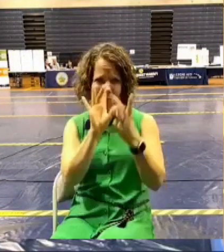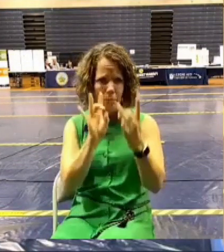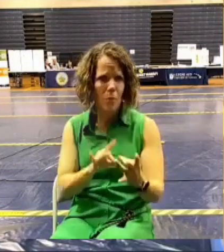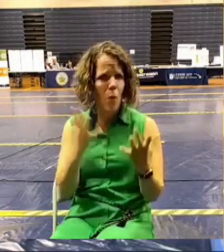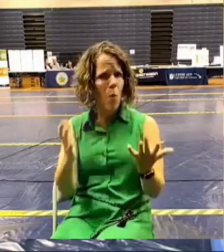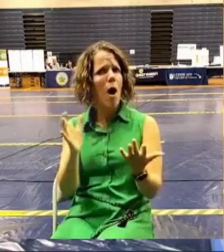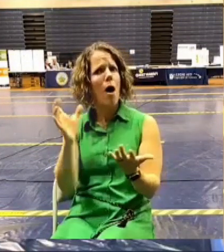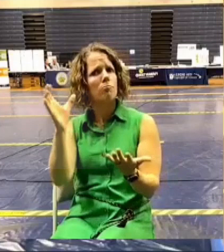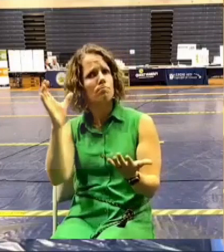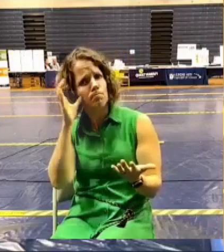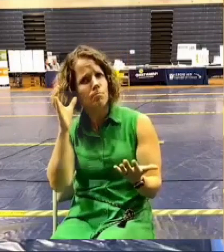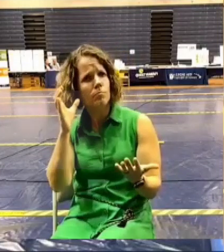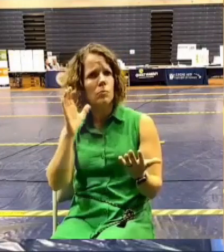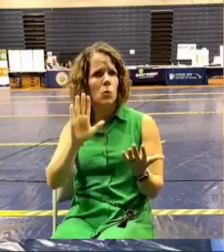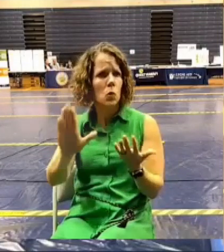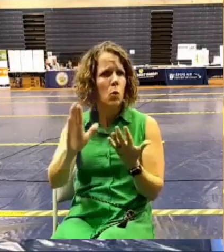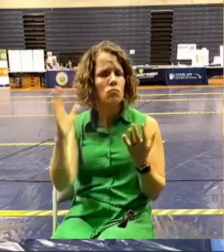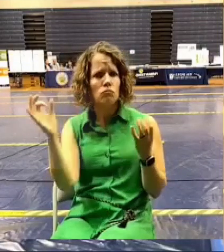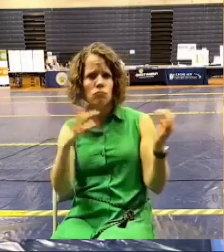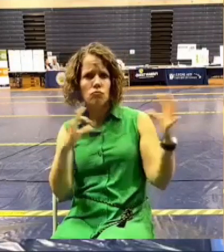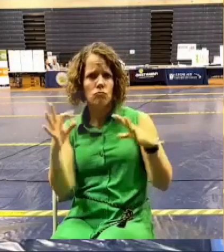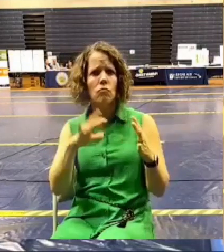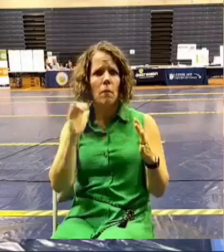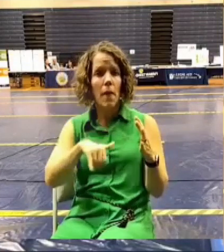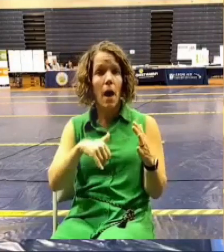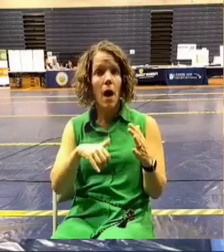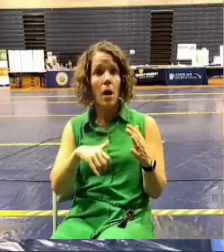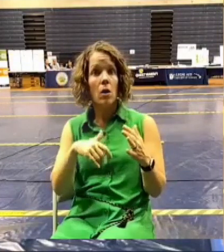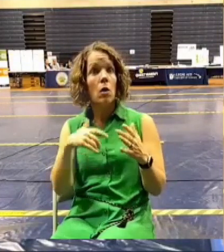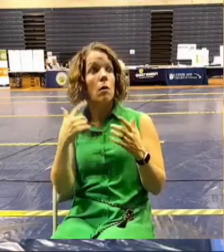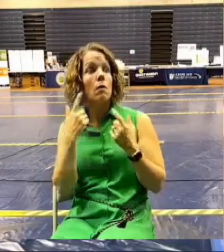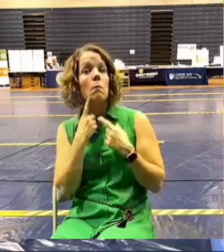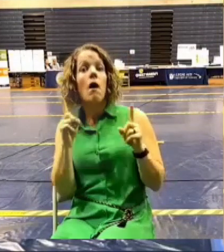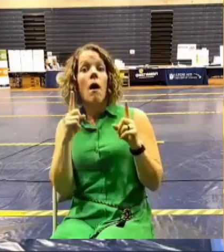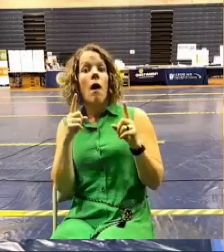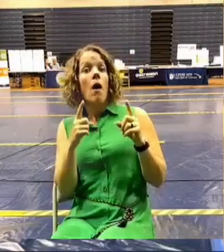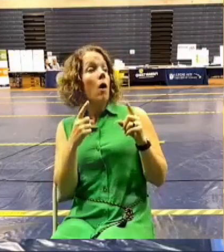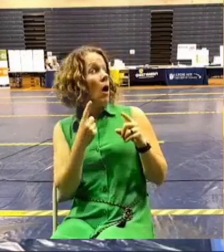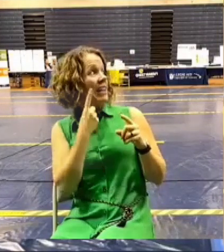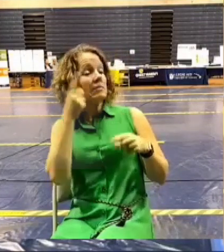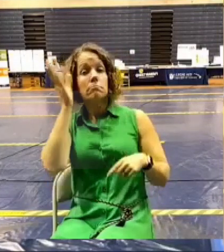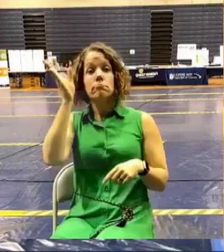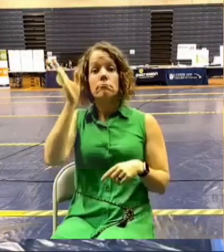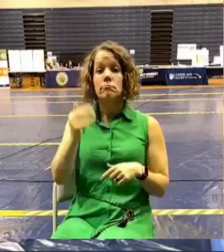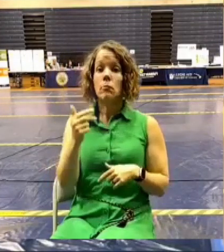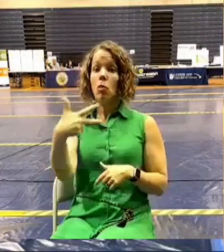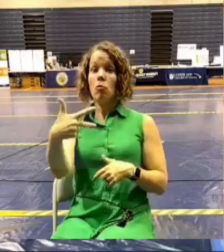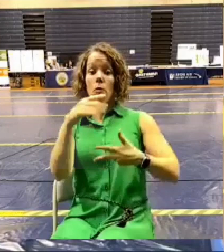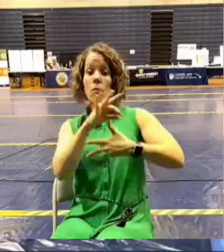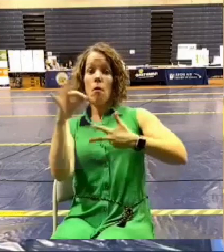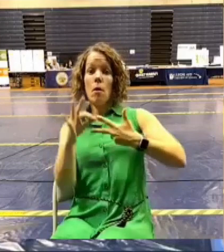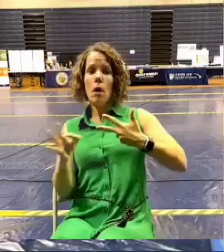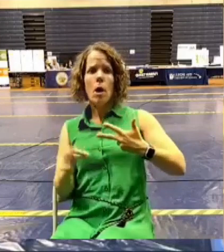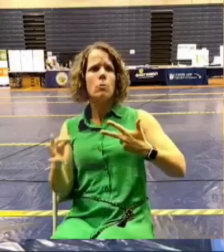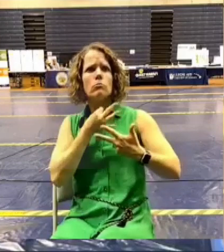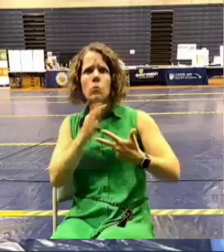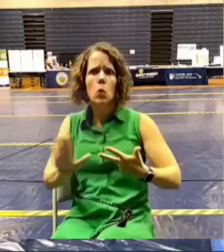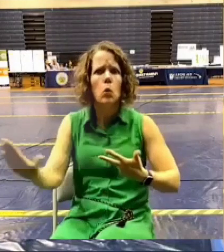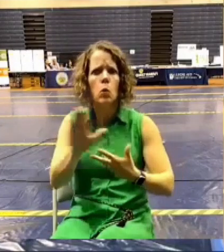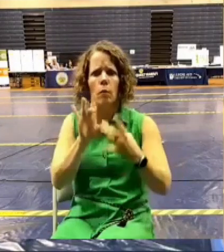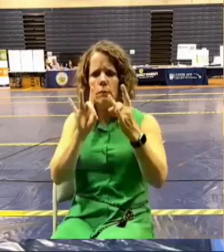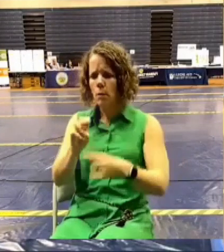input. That's why we have these three sites. If the it makes sense to be on